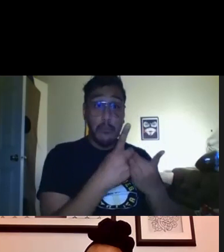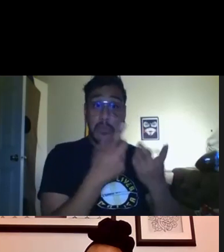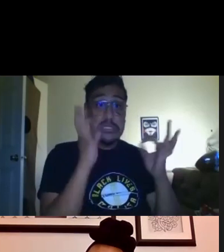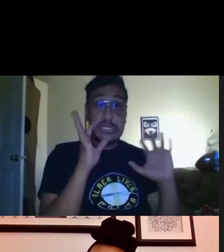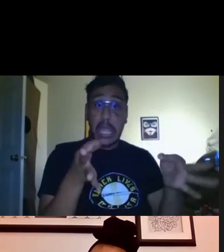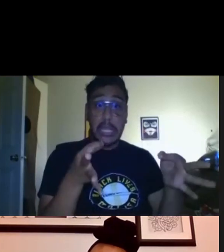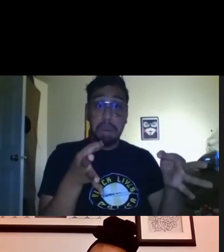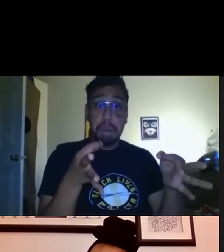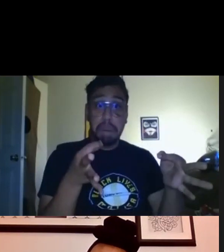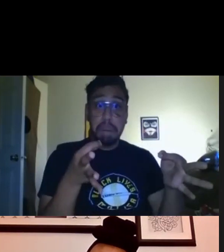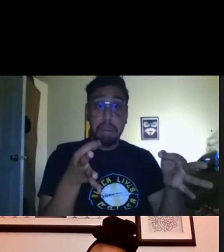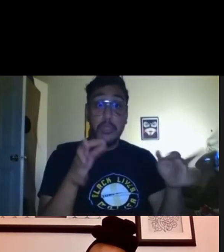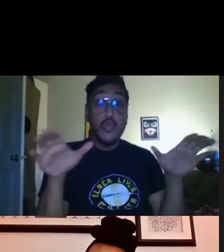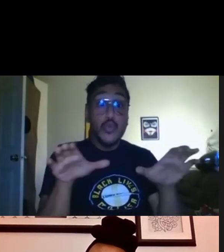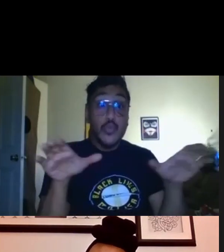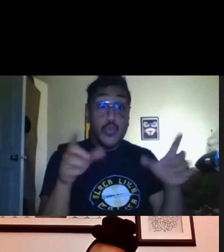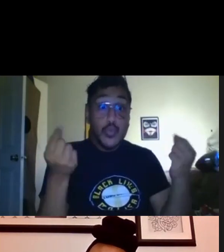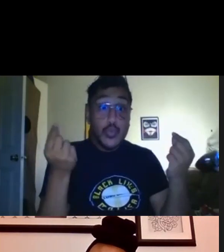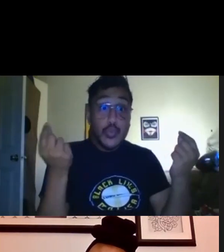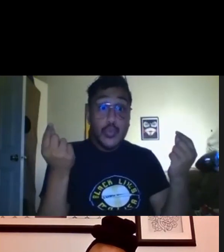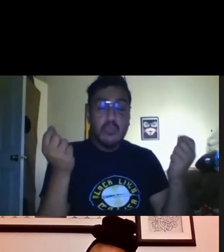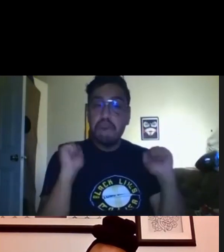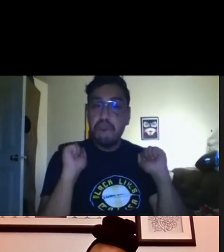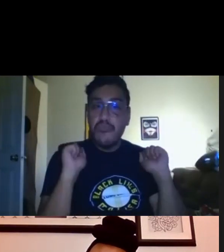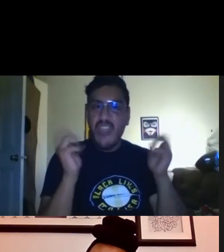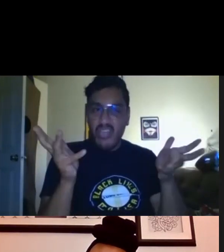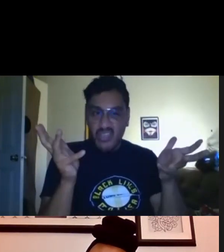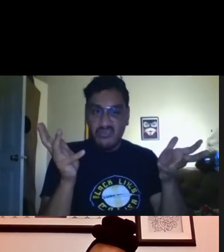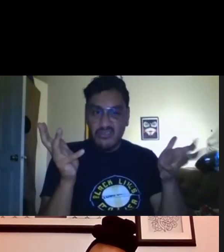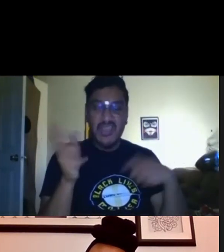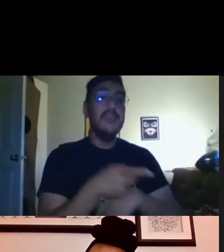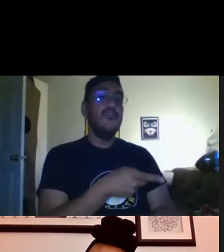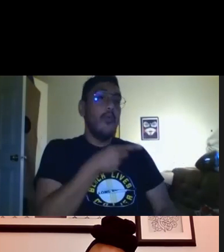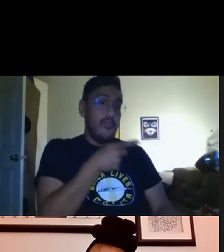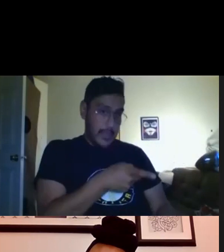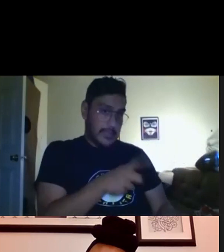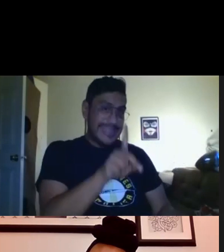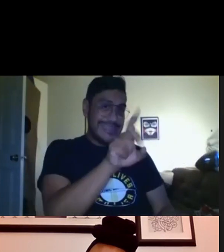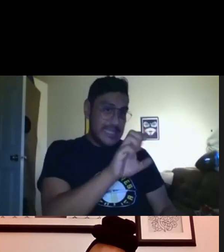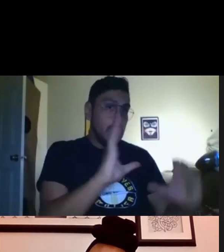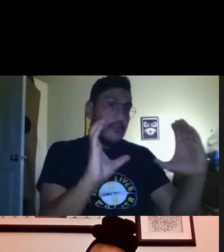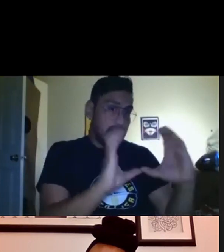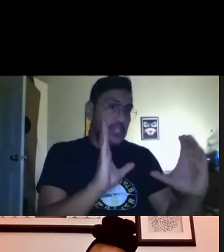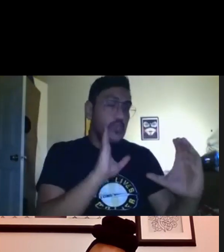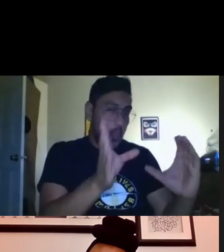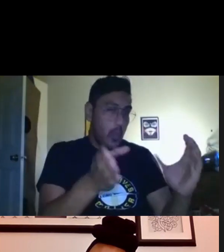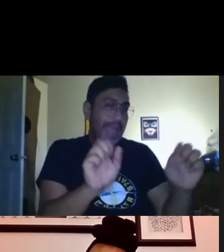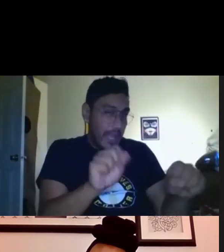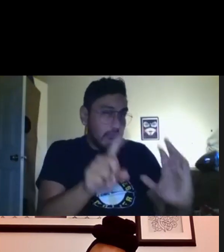other thing that a decertification agency would be able to do would be look into instances like that